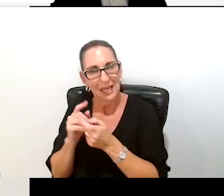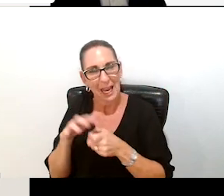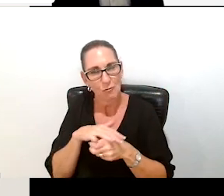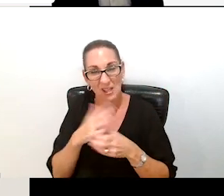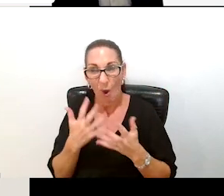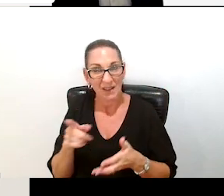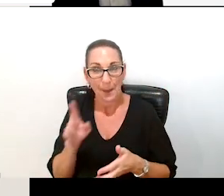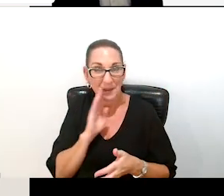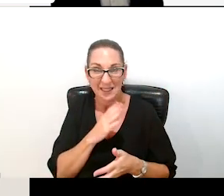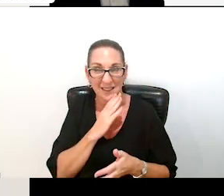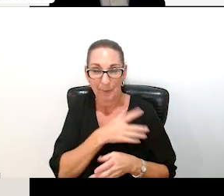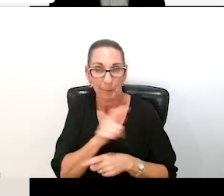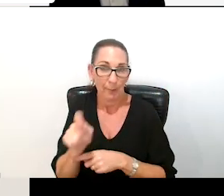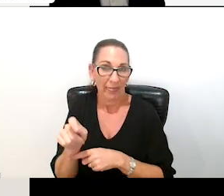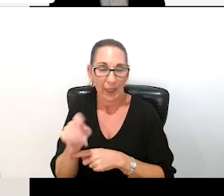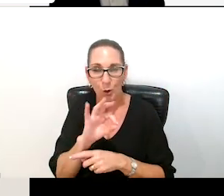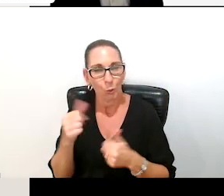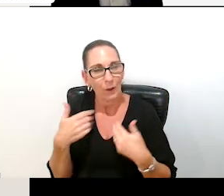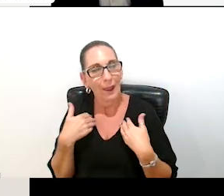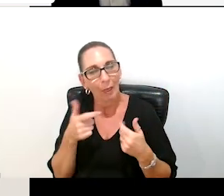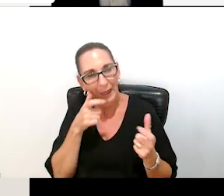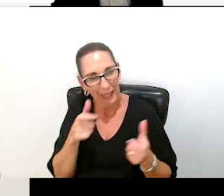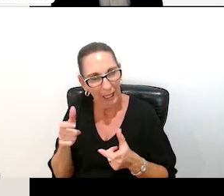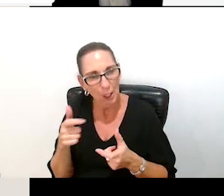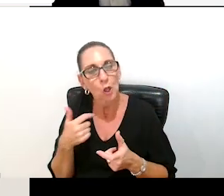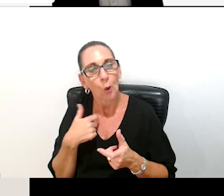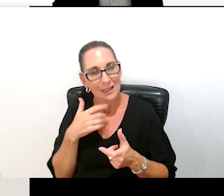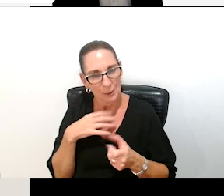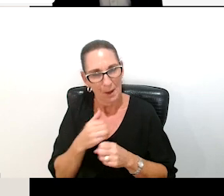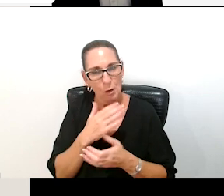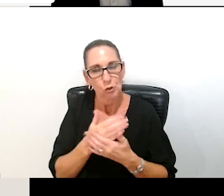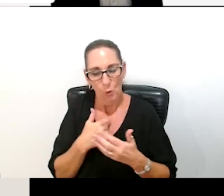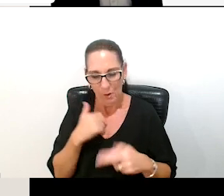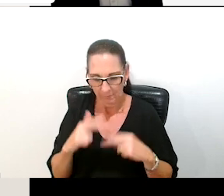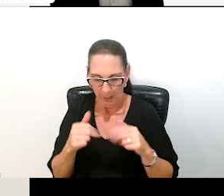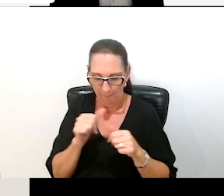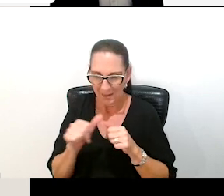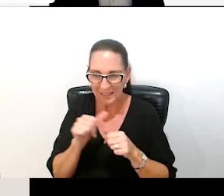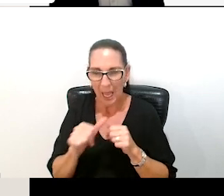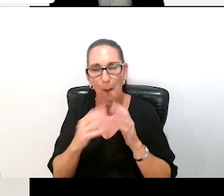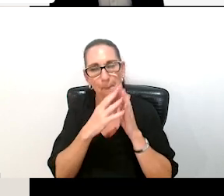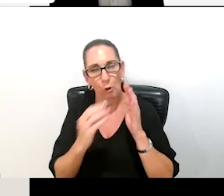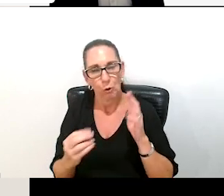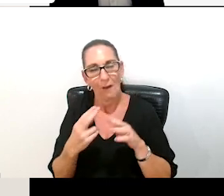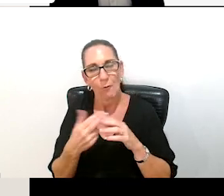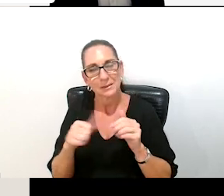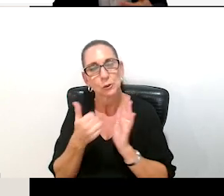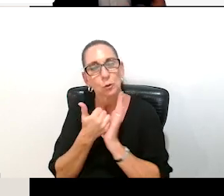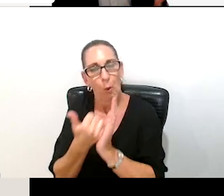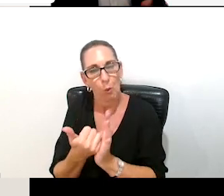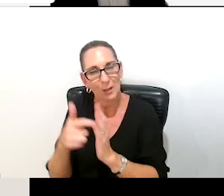on healthcare. We need to understand that using the data to make sure that we develop better models to support that level of